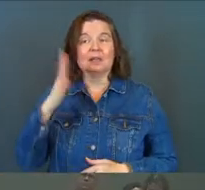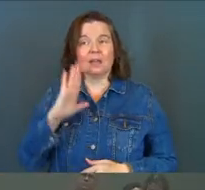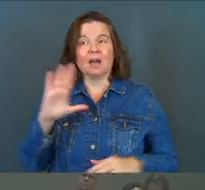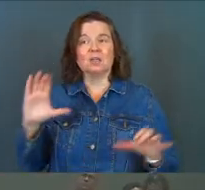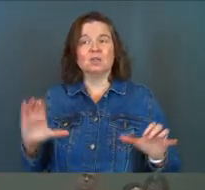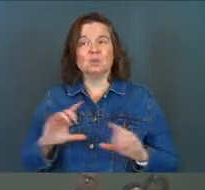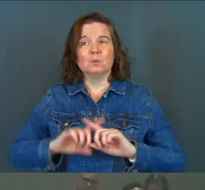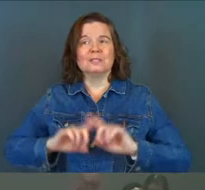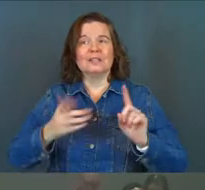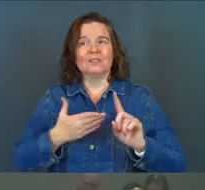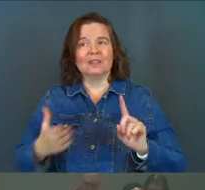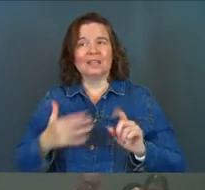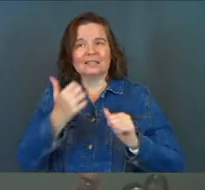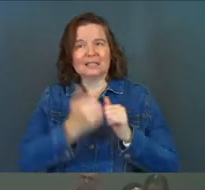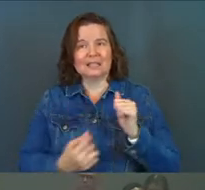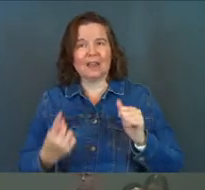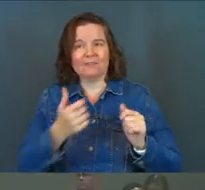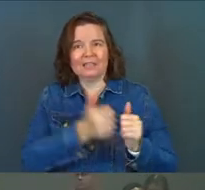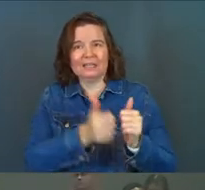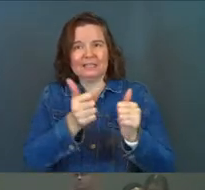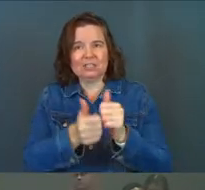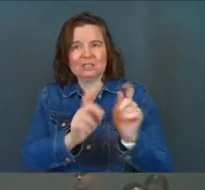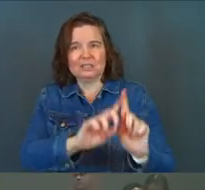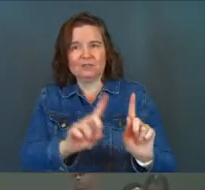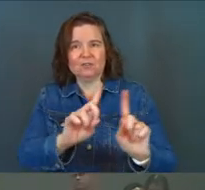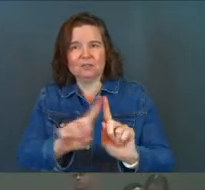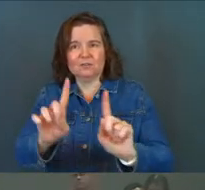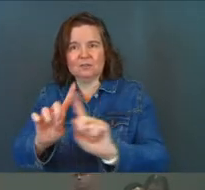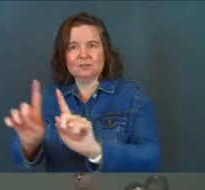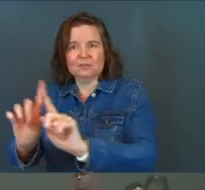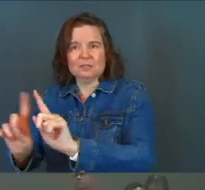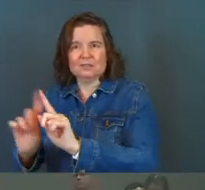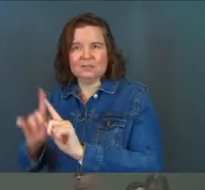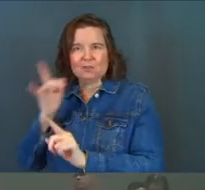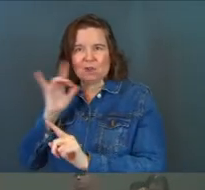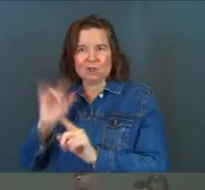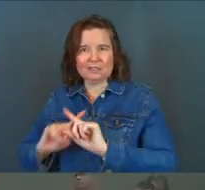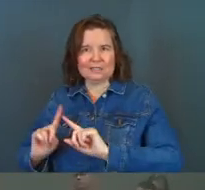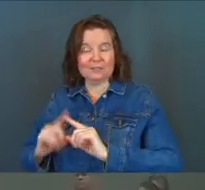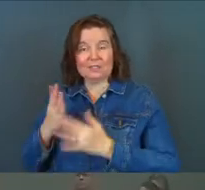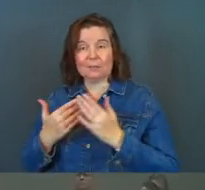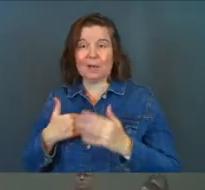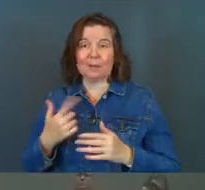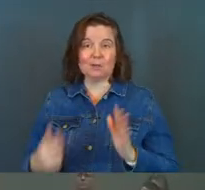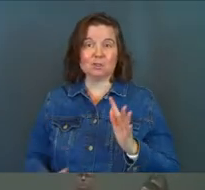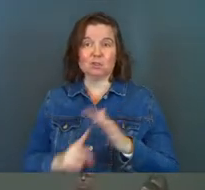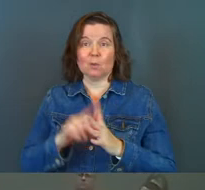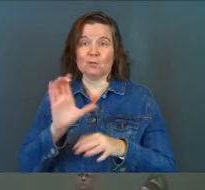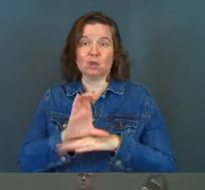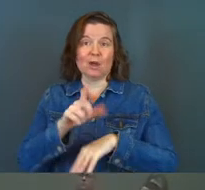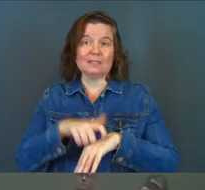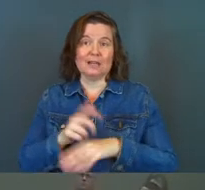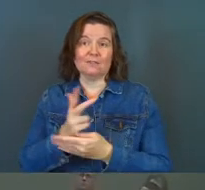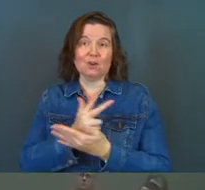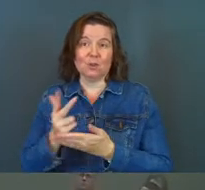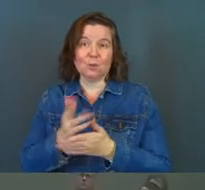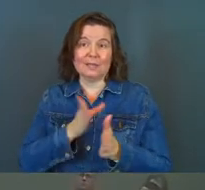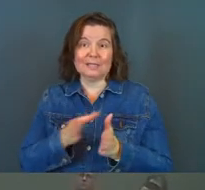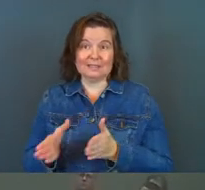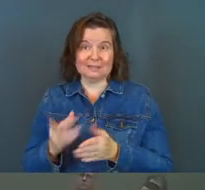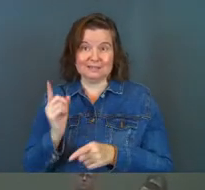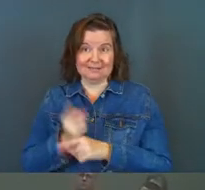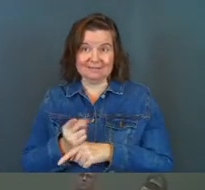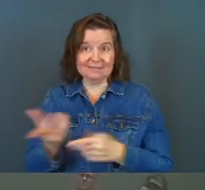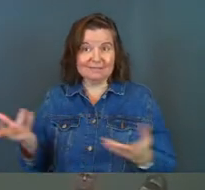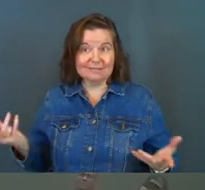God is doing different things in every single one of you. For some of you, it's going to be, I'm going to show up to church on time for 3 weeks in a row.